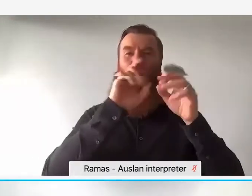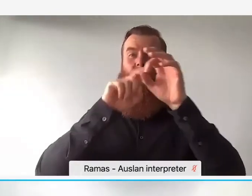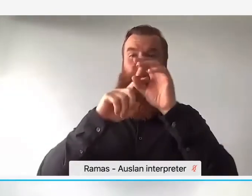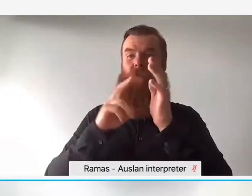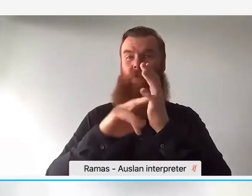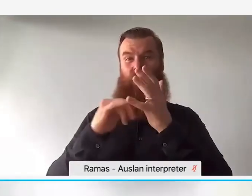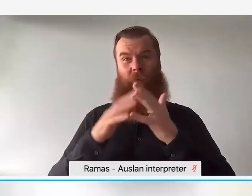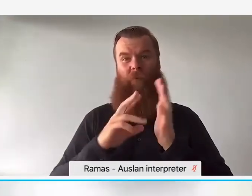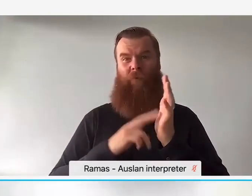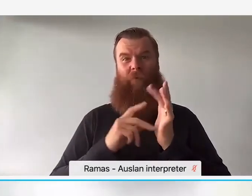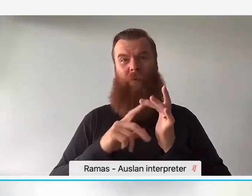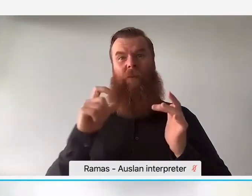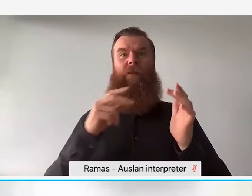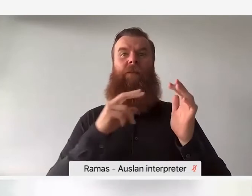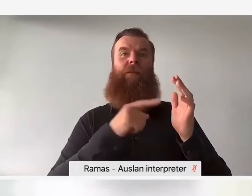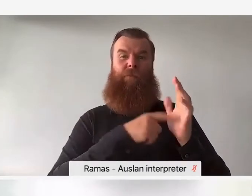and Tasmania.